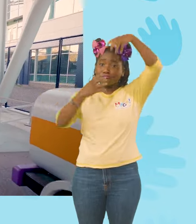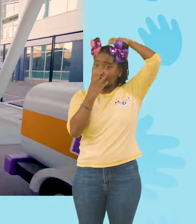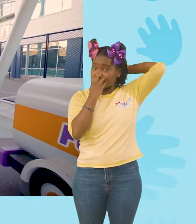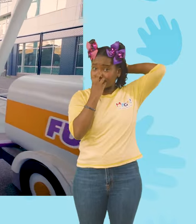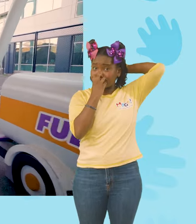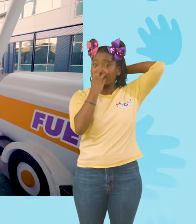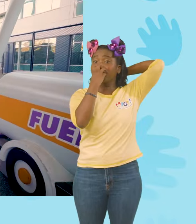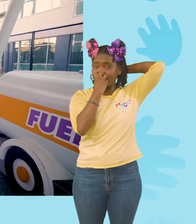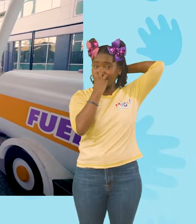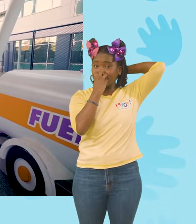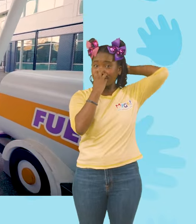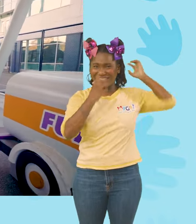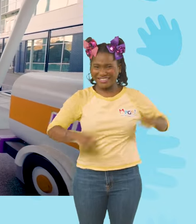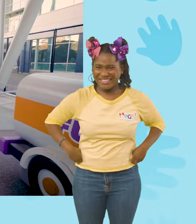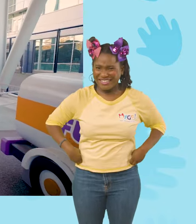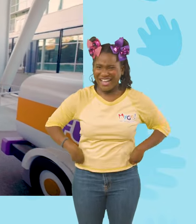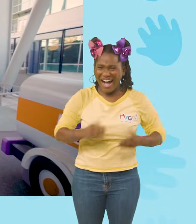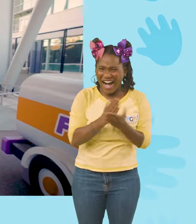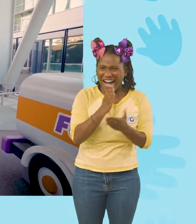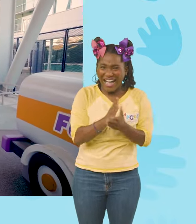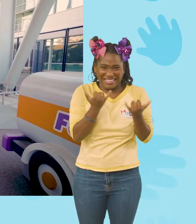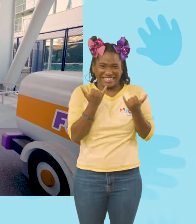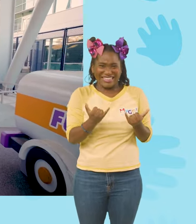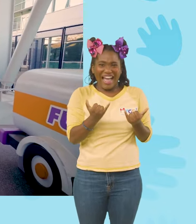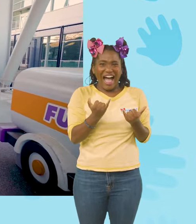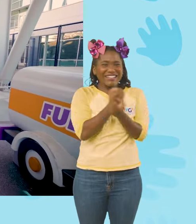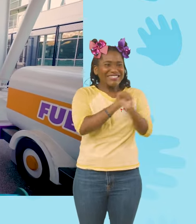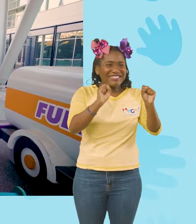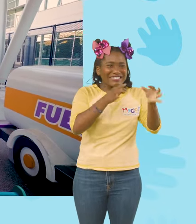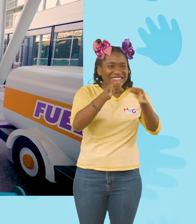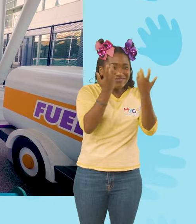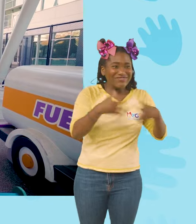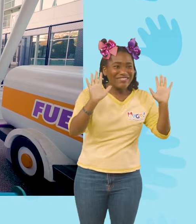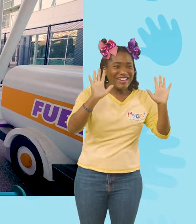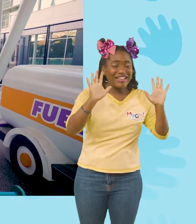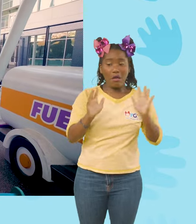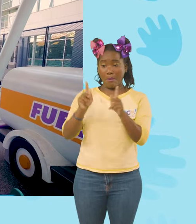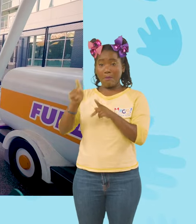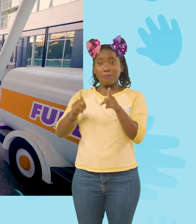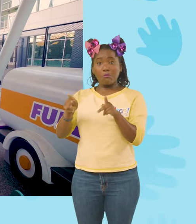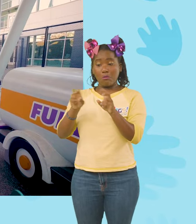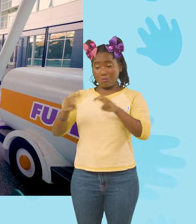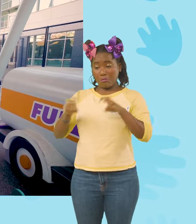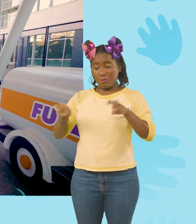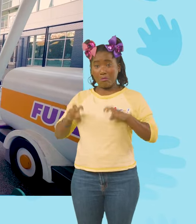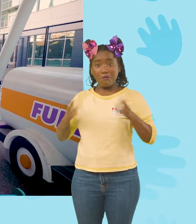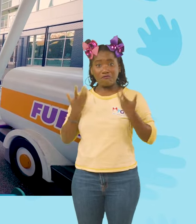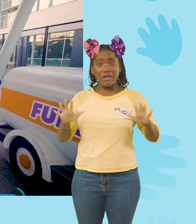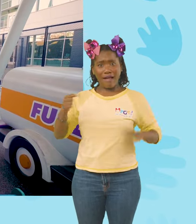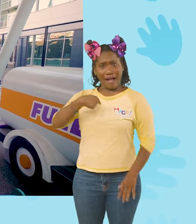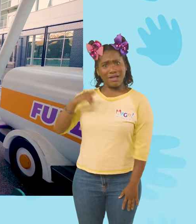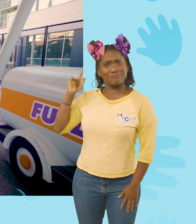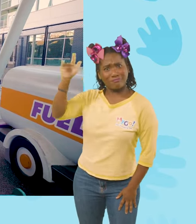down from above. All right, now that we got the safety briefing and passengers are seated, now I think